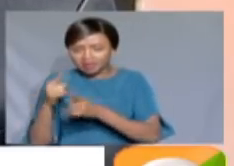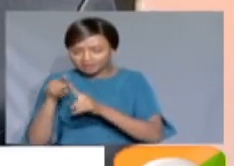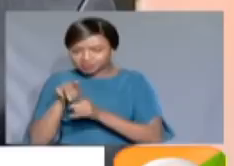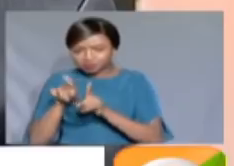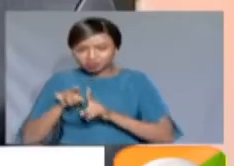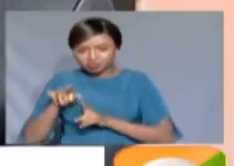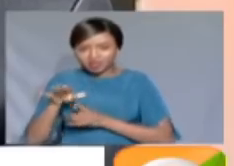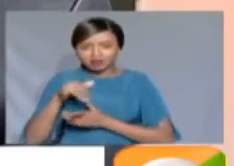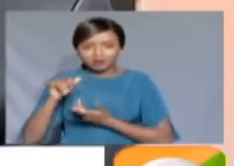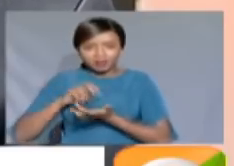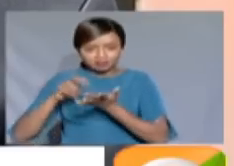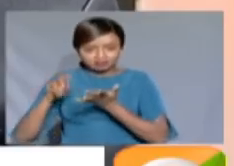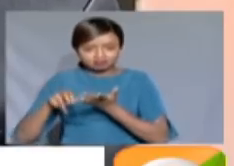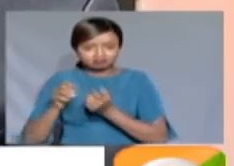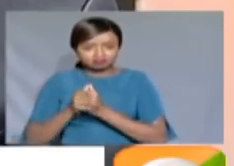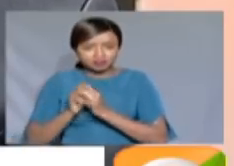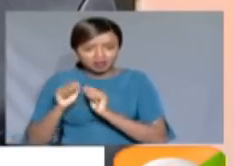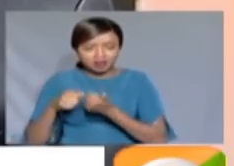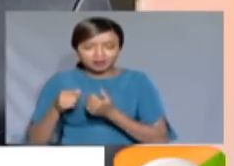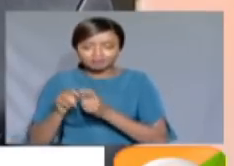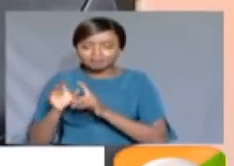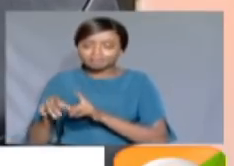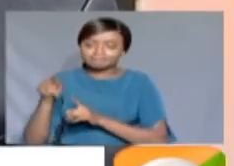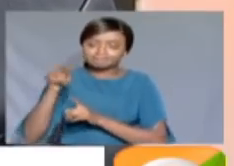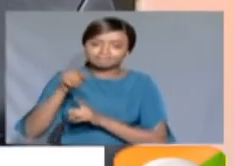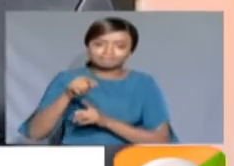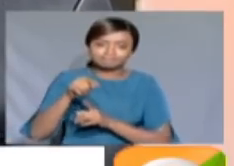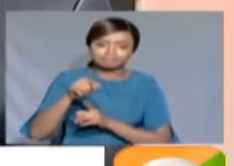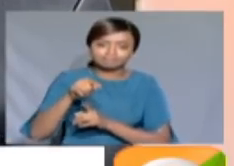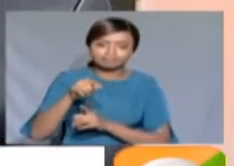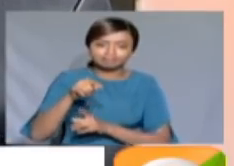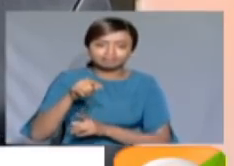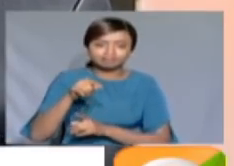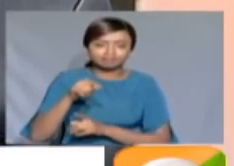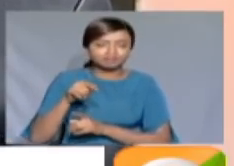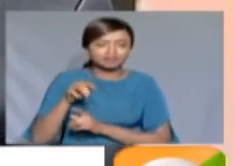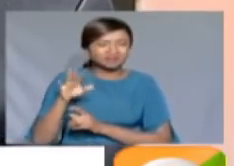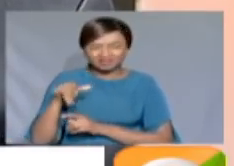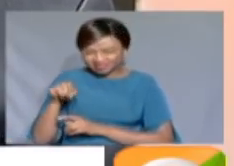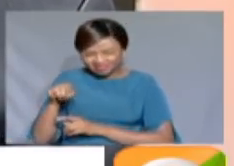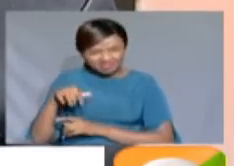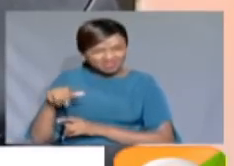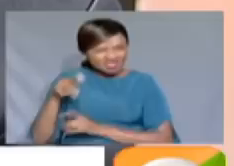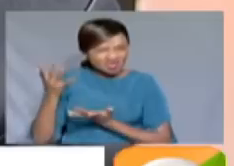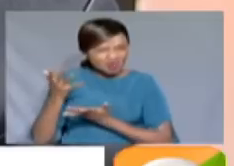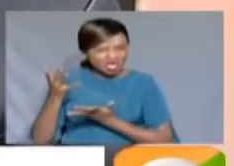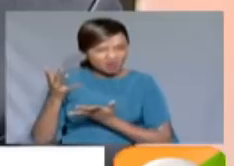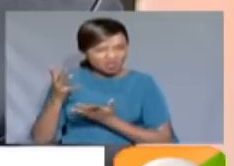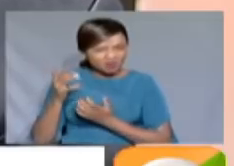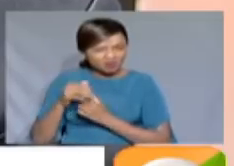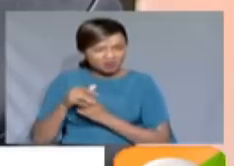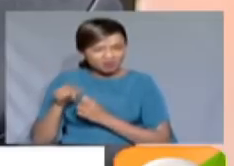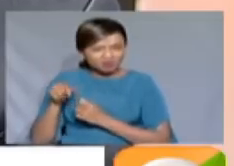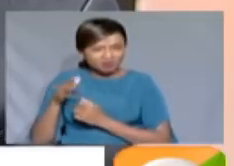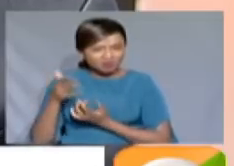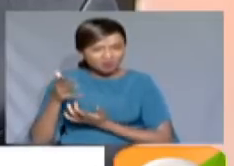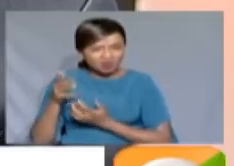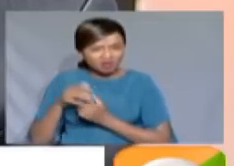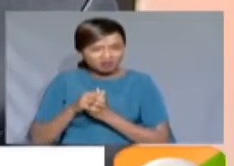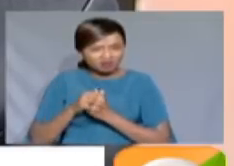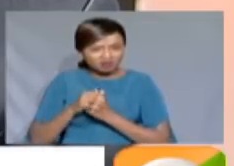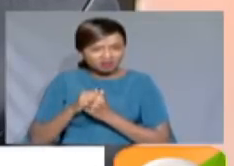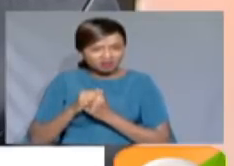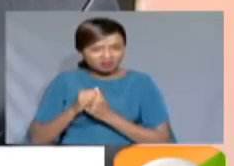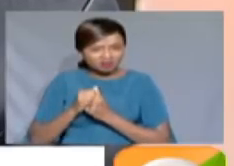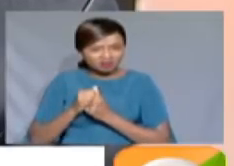there, so it's important to do that. Then we have another one. Where is the SGR tunnel exactly? The turnoff. The turnoff. The turnoff to the SGR. Yeah.